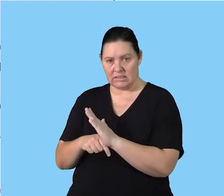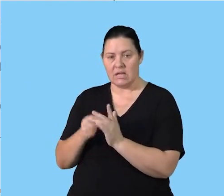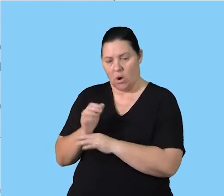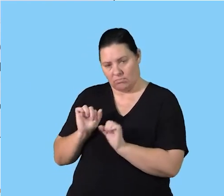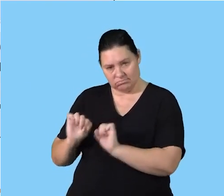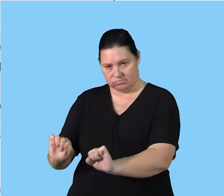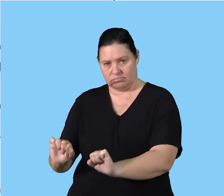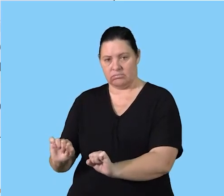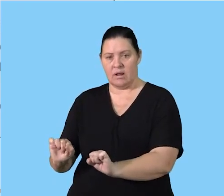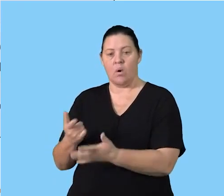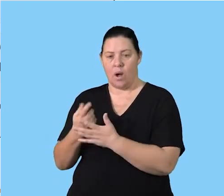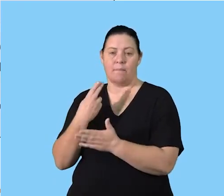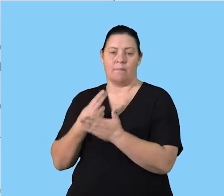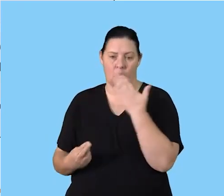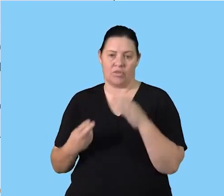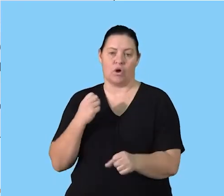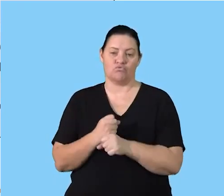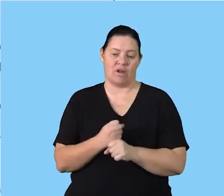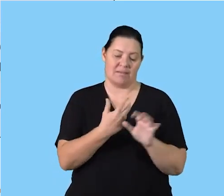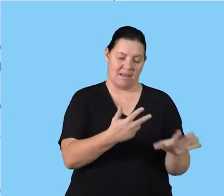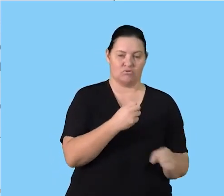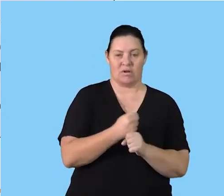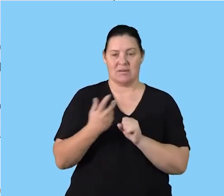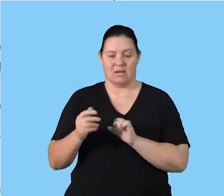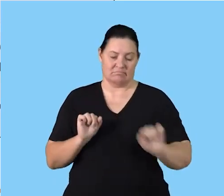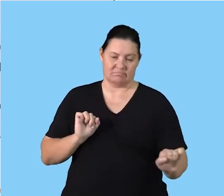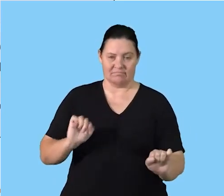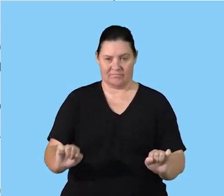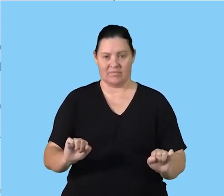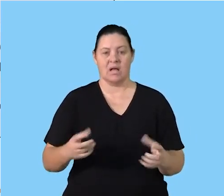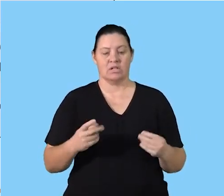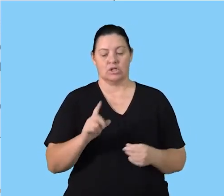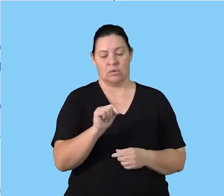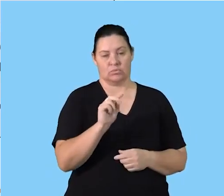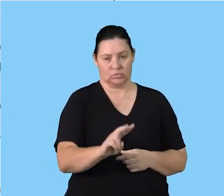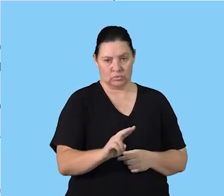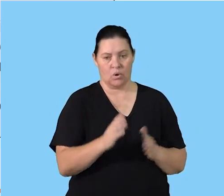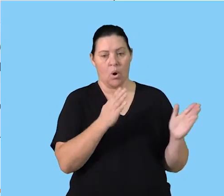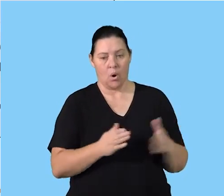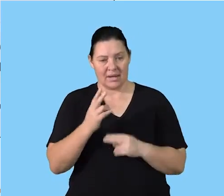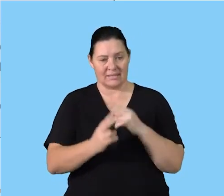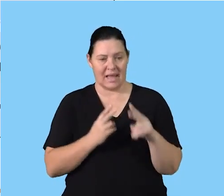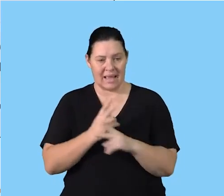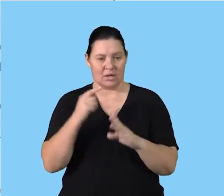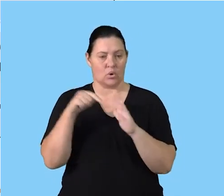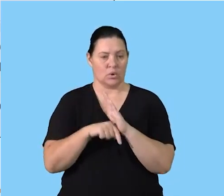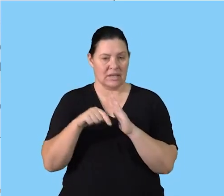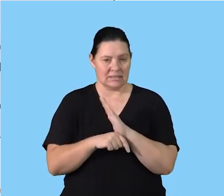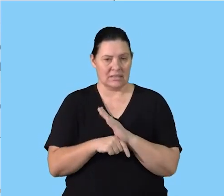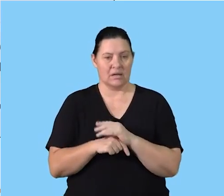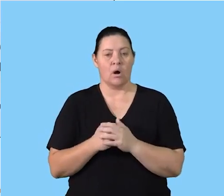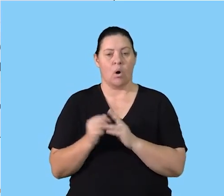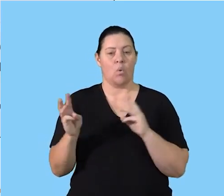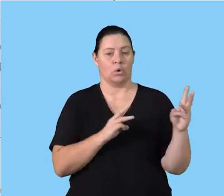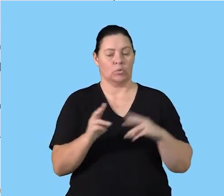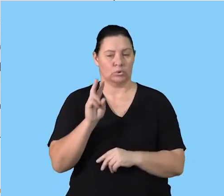in terms of both the grades, grade 8 and 9. Under term 2, we have reorganized the content where the World War II